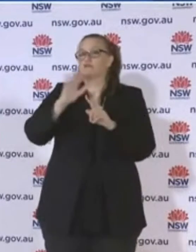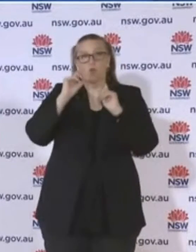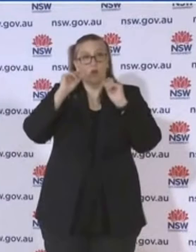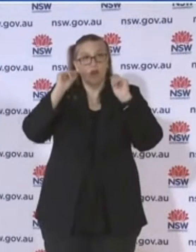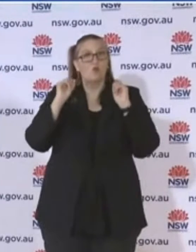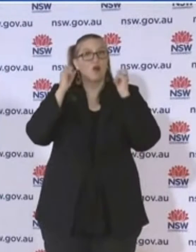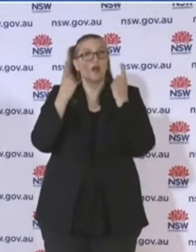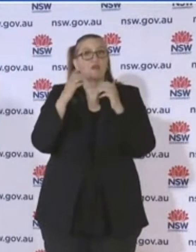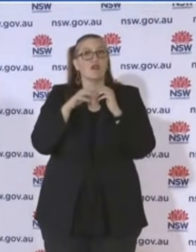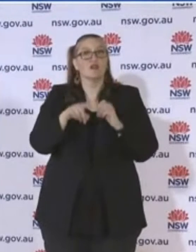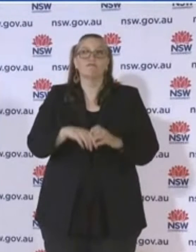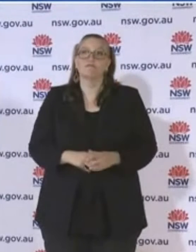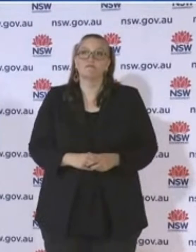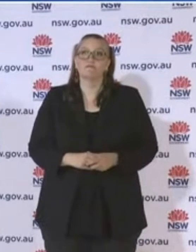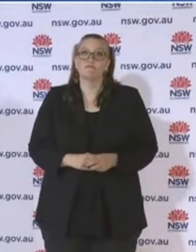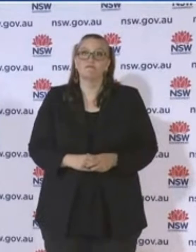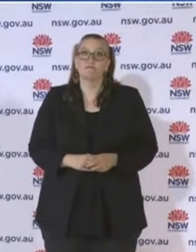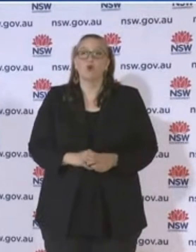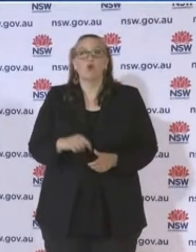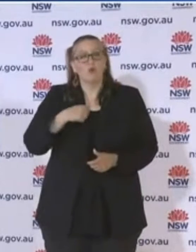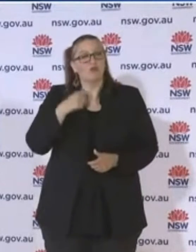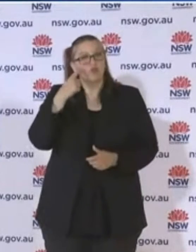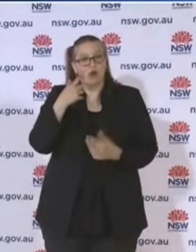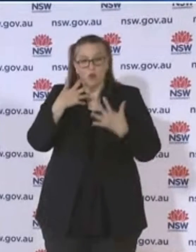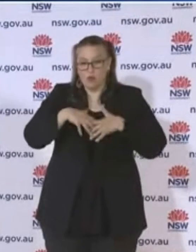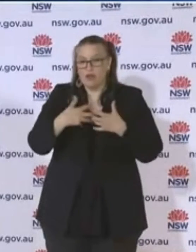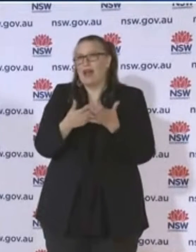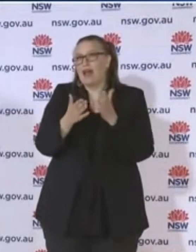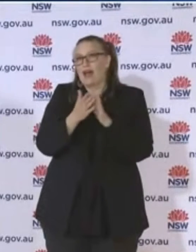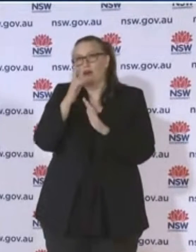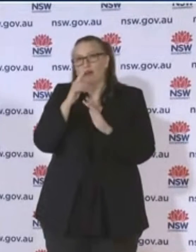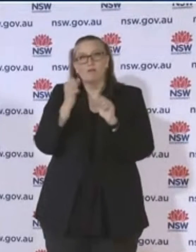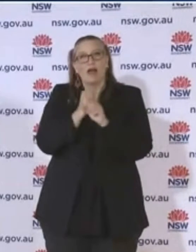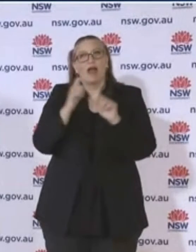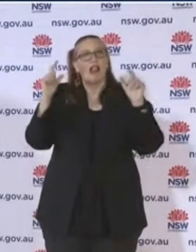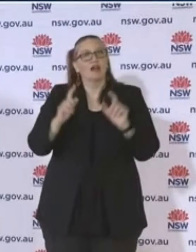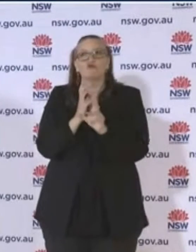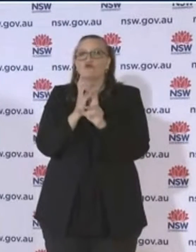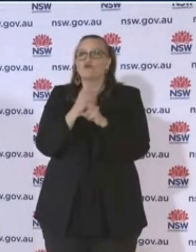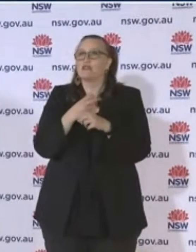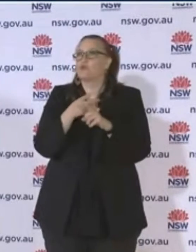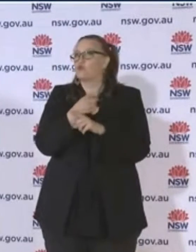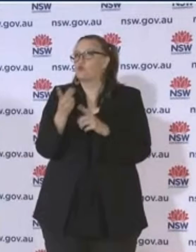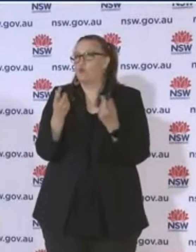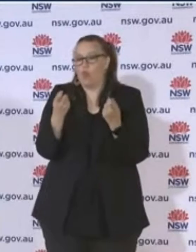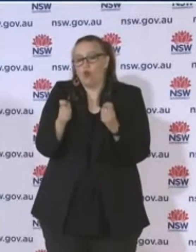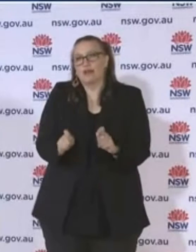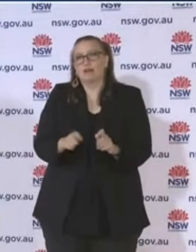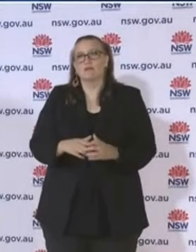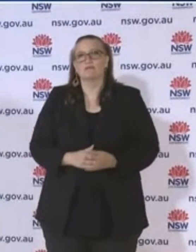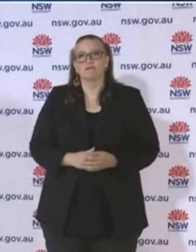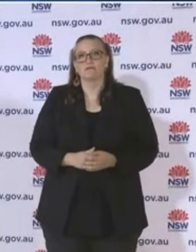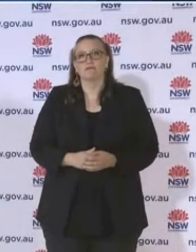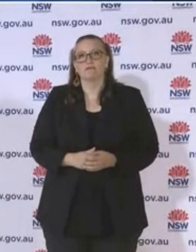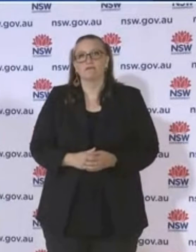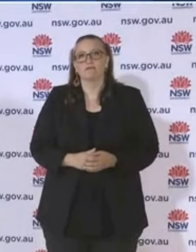on families during this time. And I look forward to seeing those vaccination rates go up again. But thank you to everybody who's been